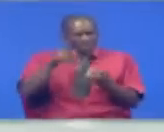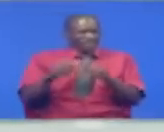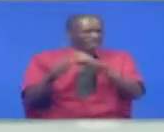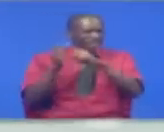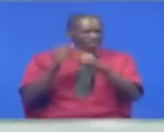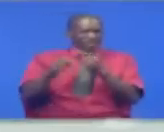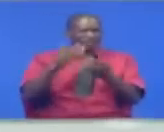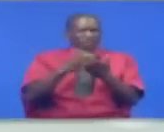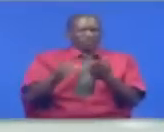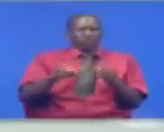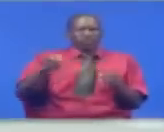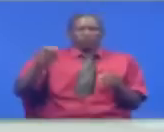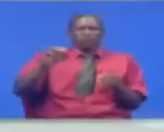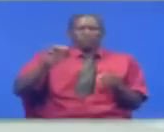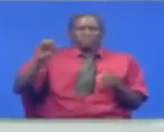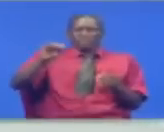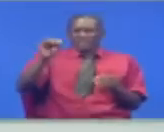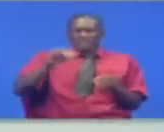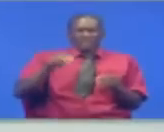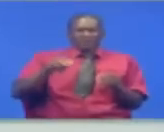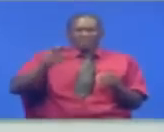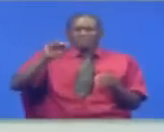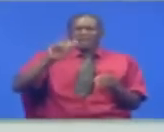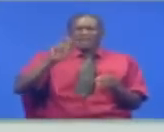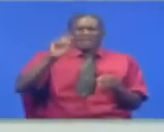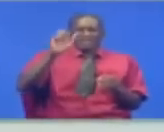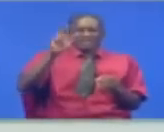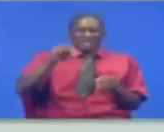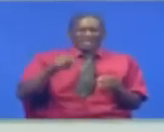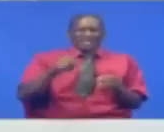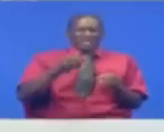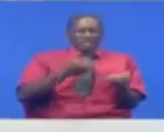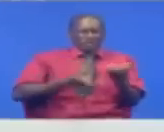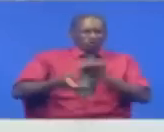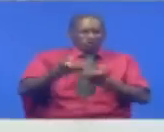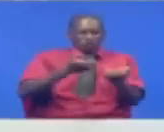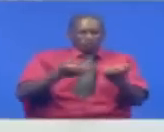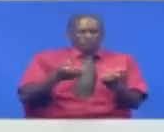maritime economy and ecosystem. Ruth Munyi, NTV.